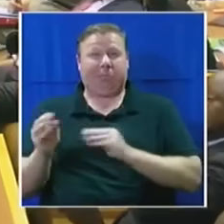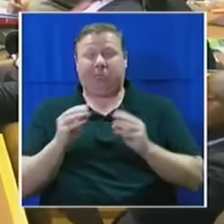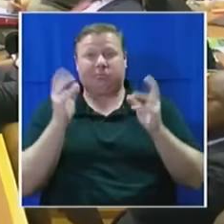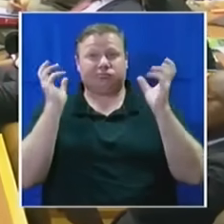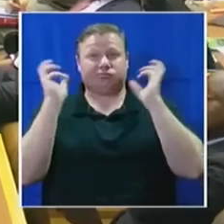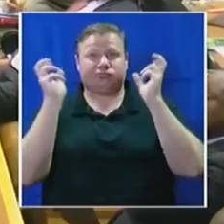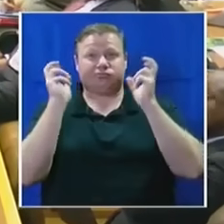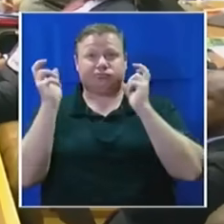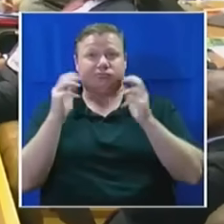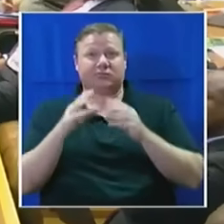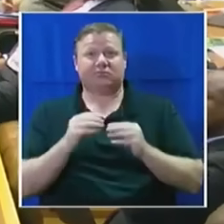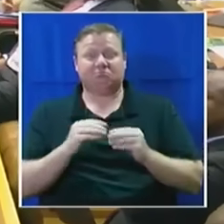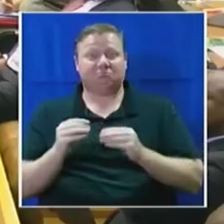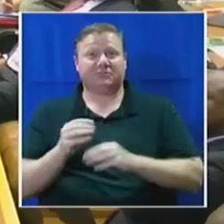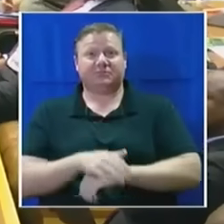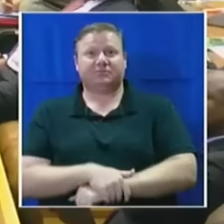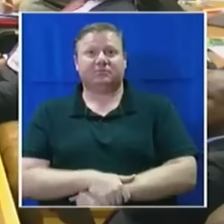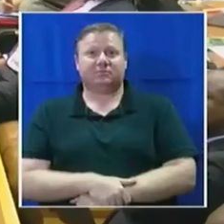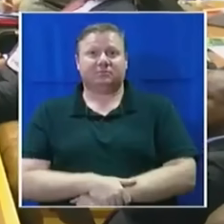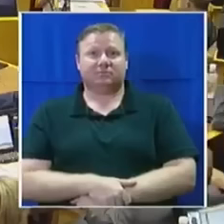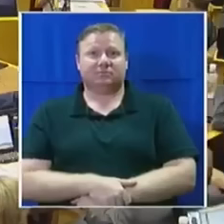Nothing to hide.